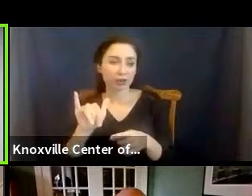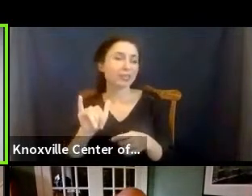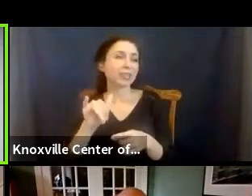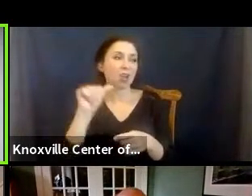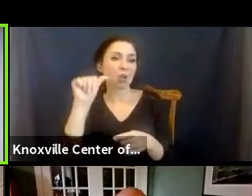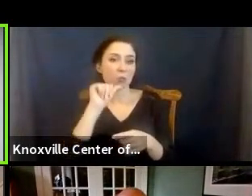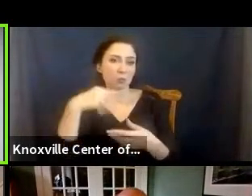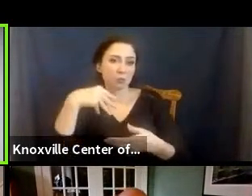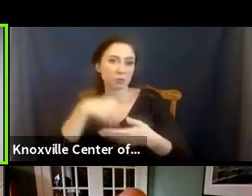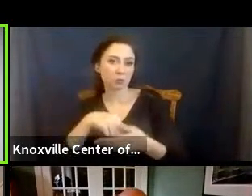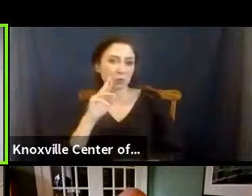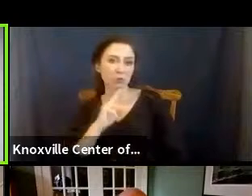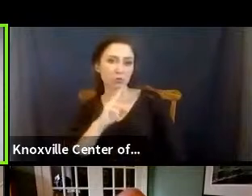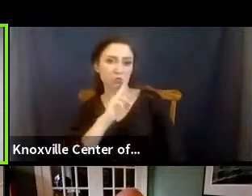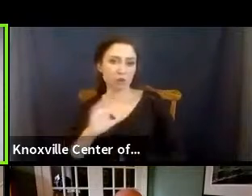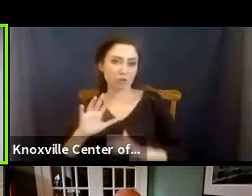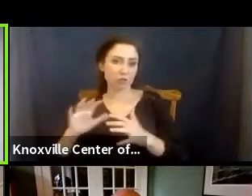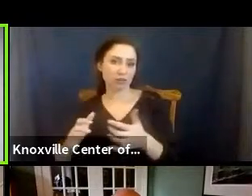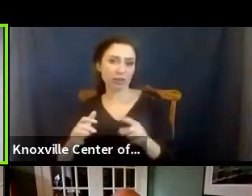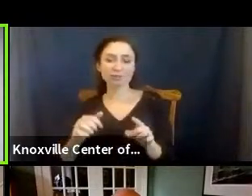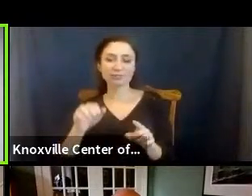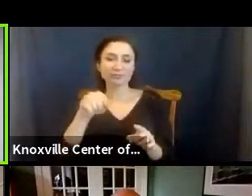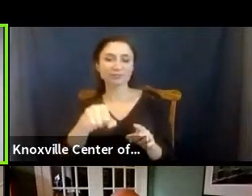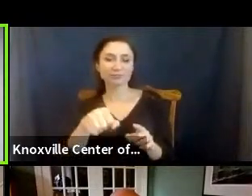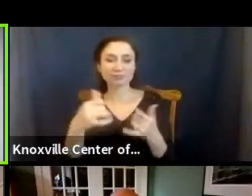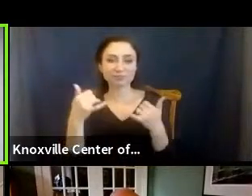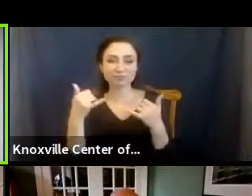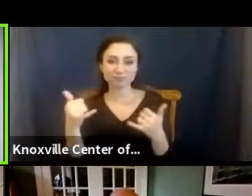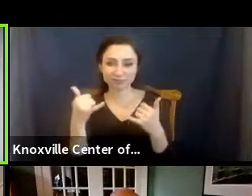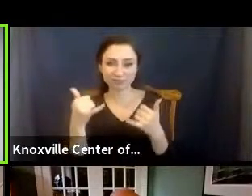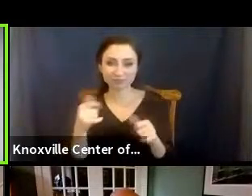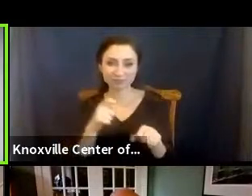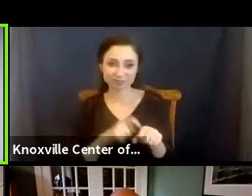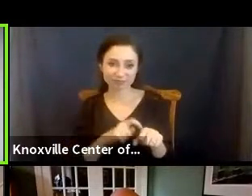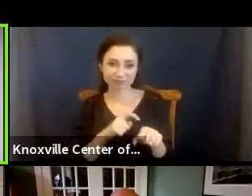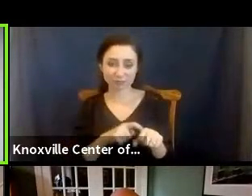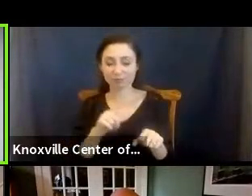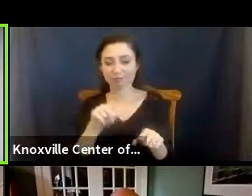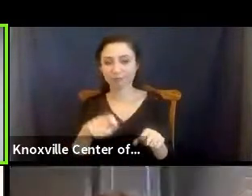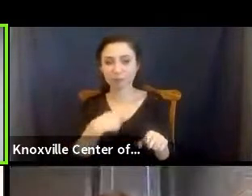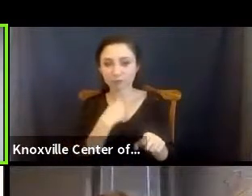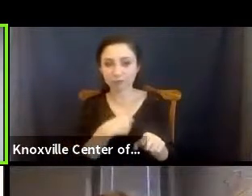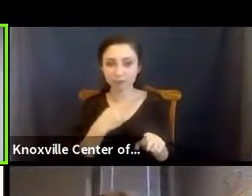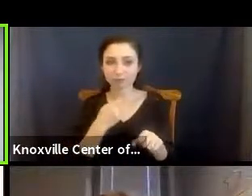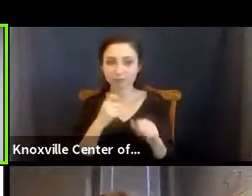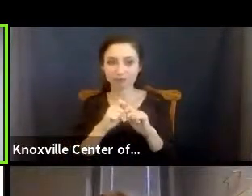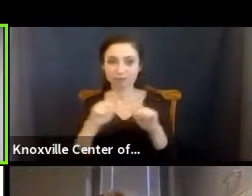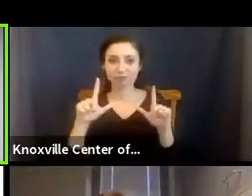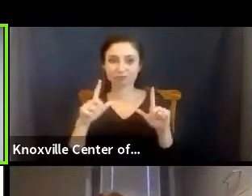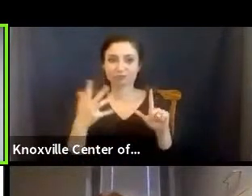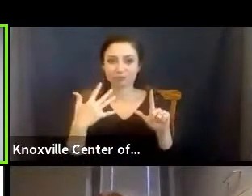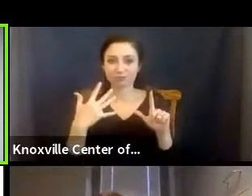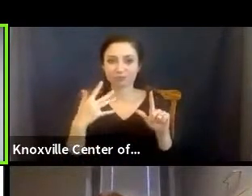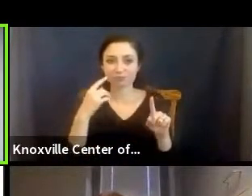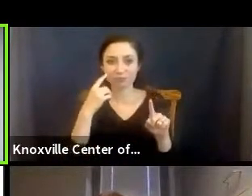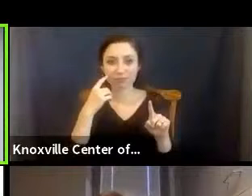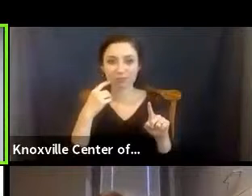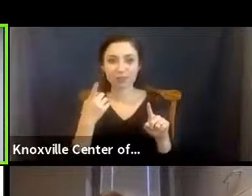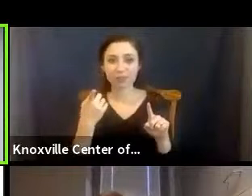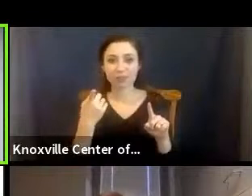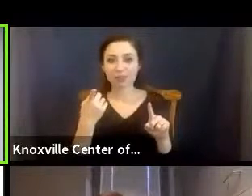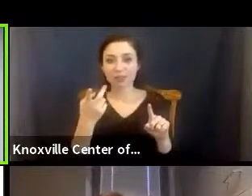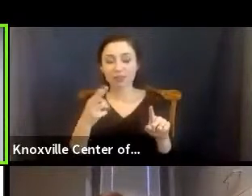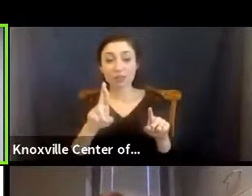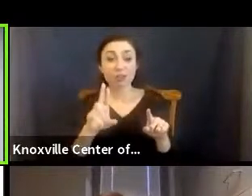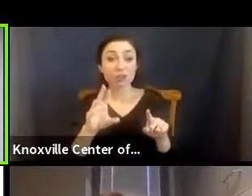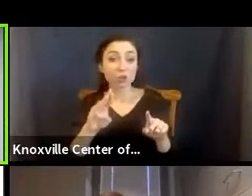category. At this point in time, I should probably turn my camera on, sorry. Dr. O'Brien, we